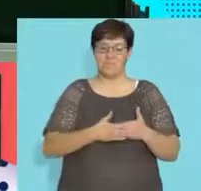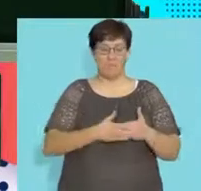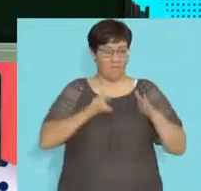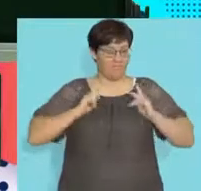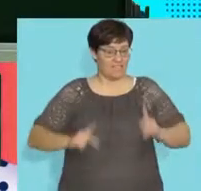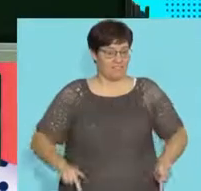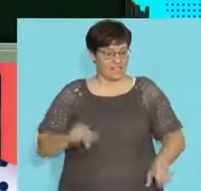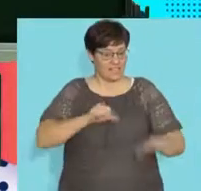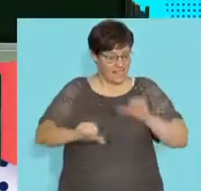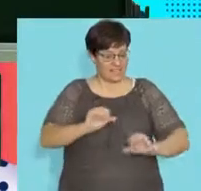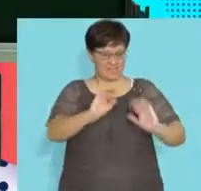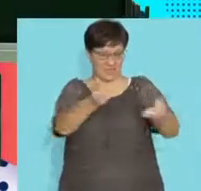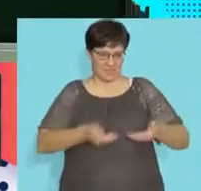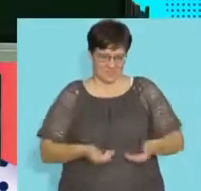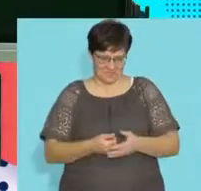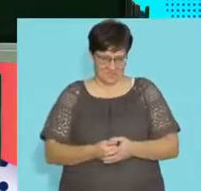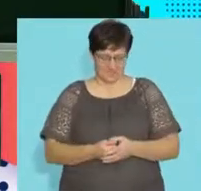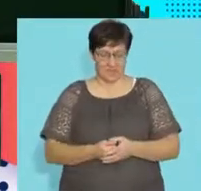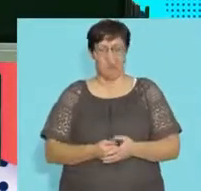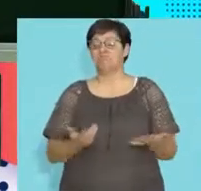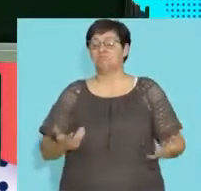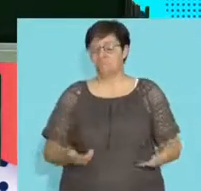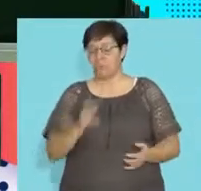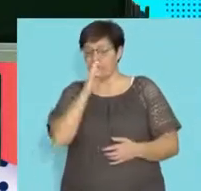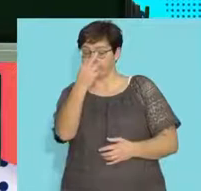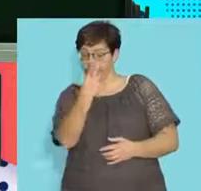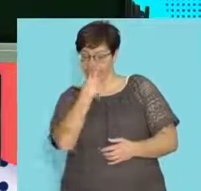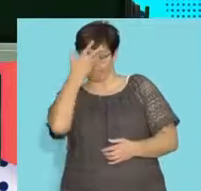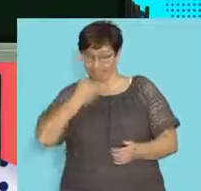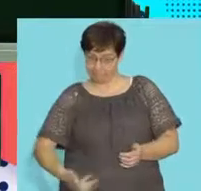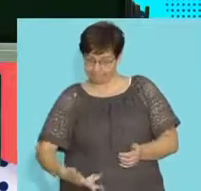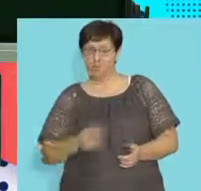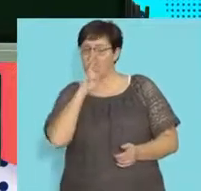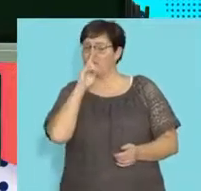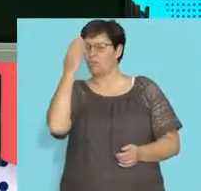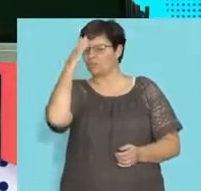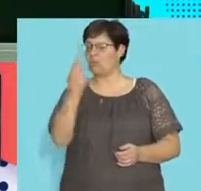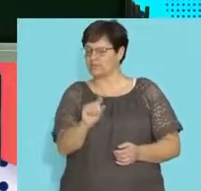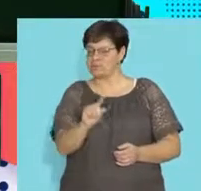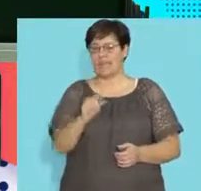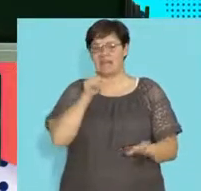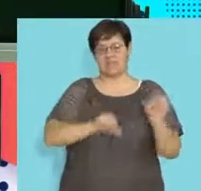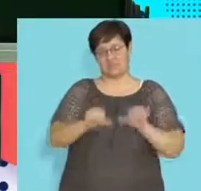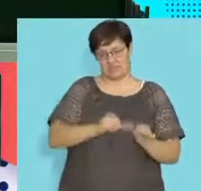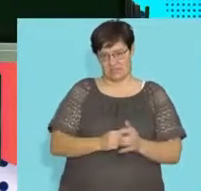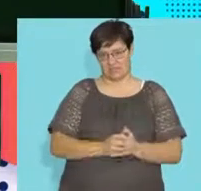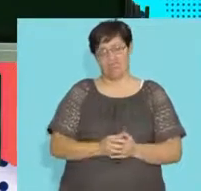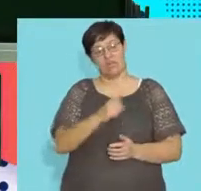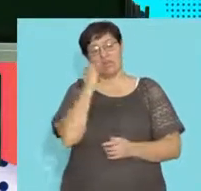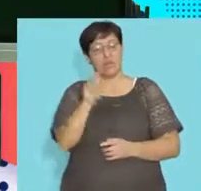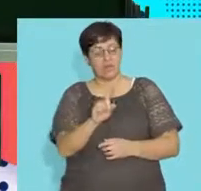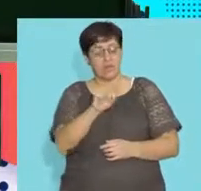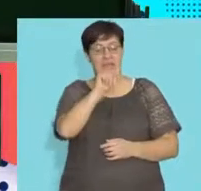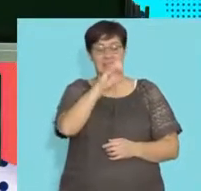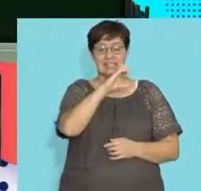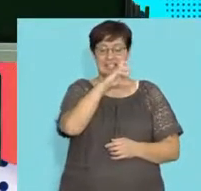Welcome back to another session of Physical Sciences. And as you know, when you see me, we're doing chemistry. Today we will be looking